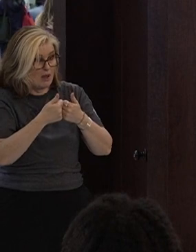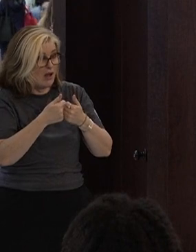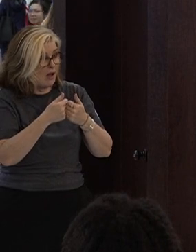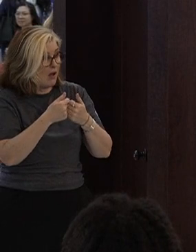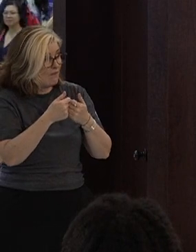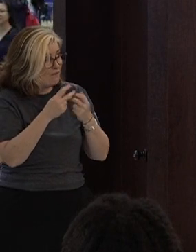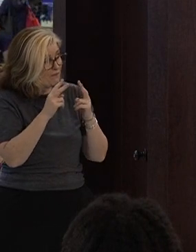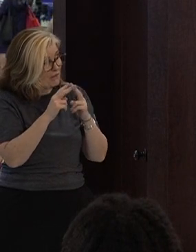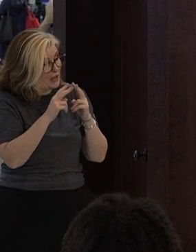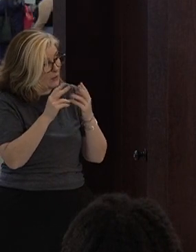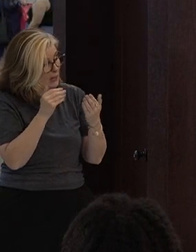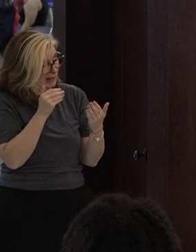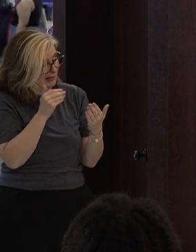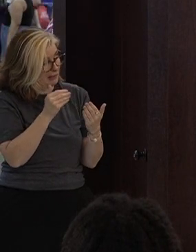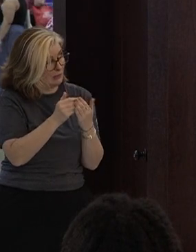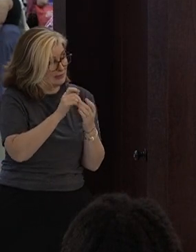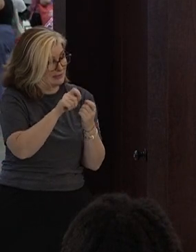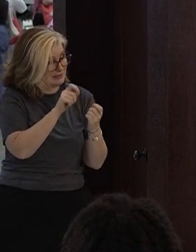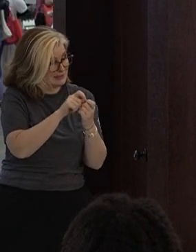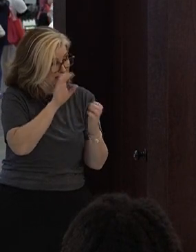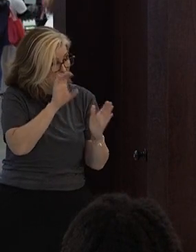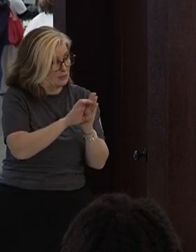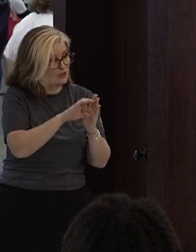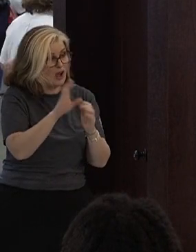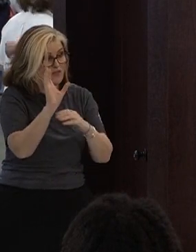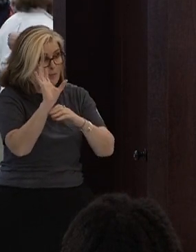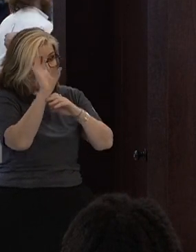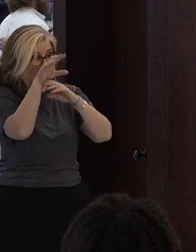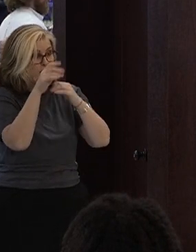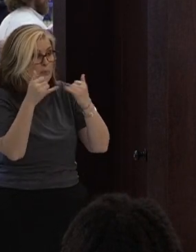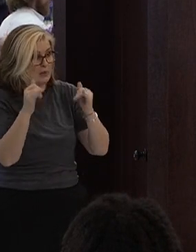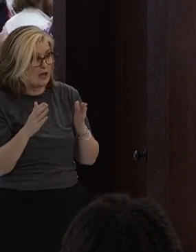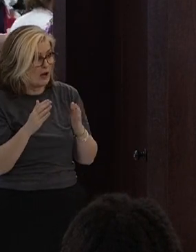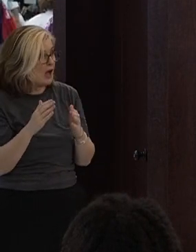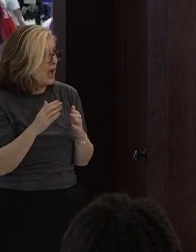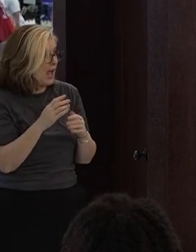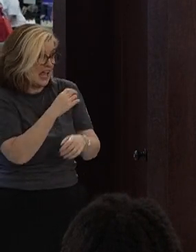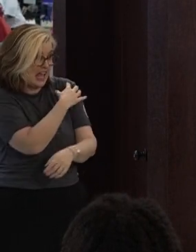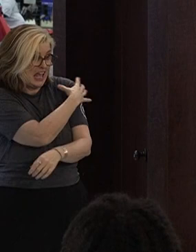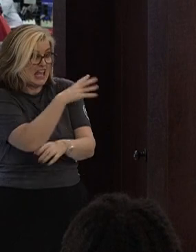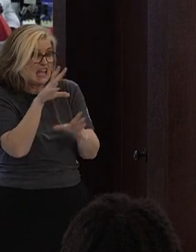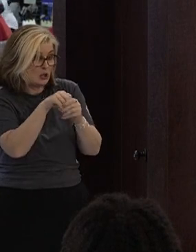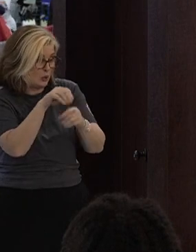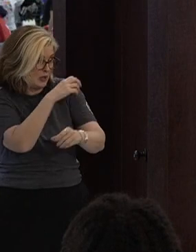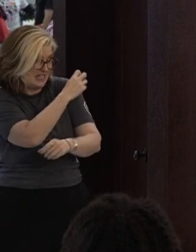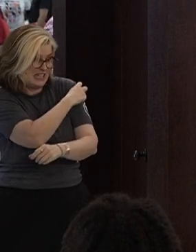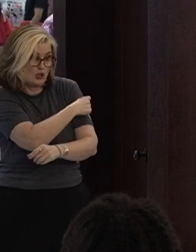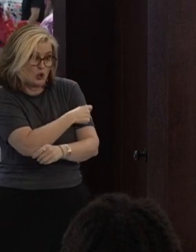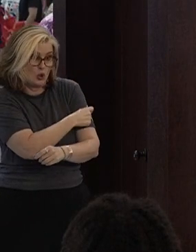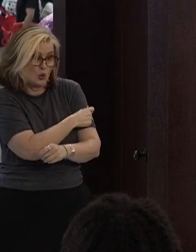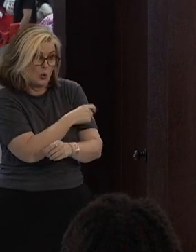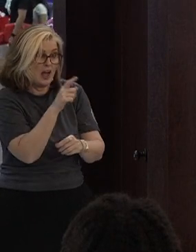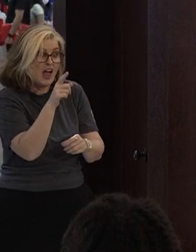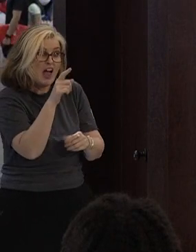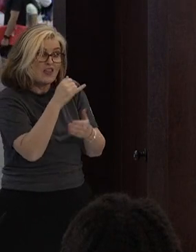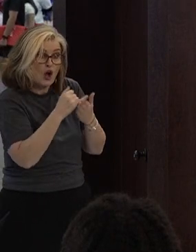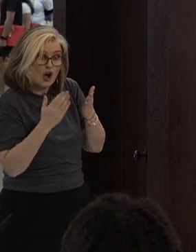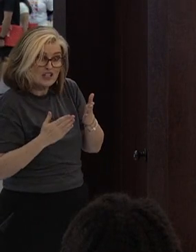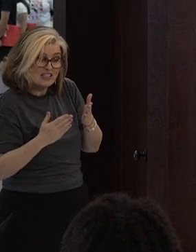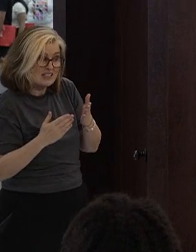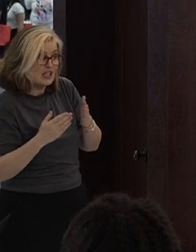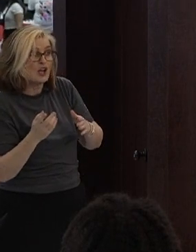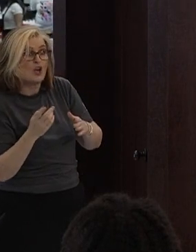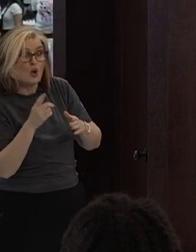of a basketball player and included the tattoo on the basketball player's arm, and the tattoo artist